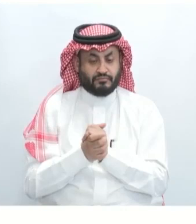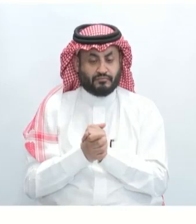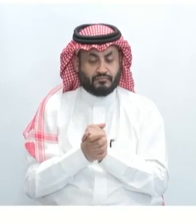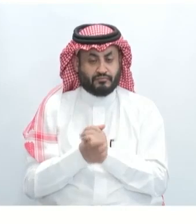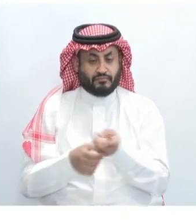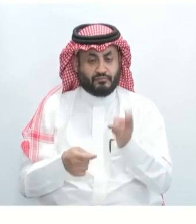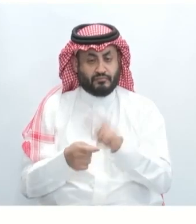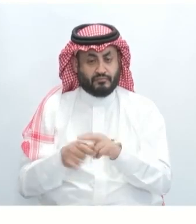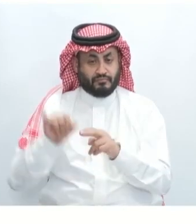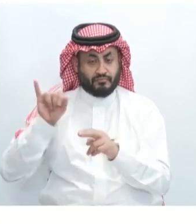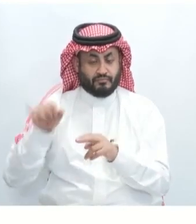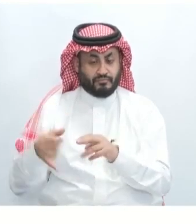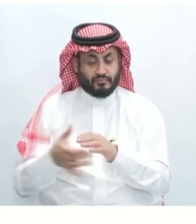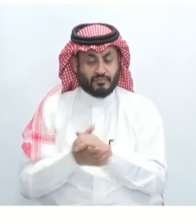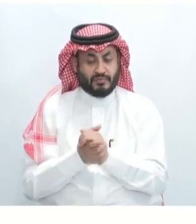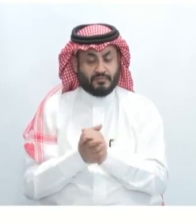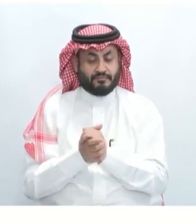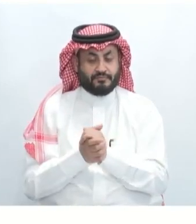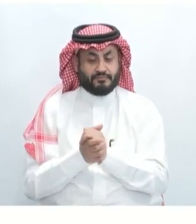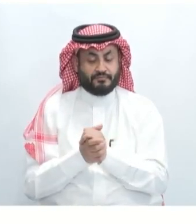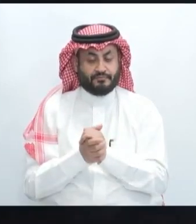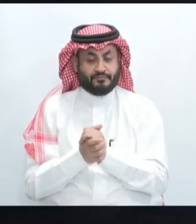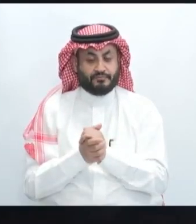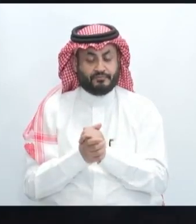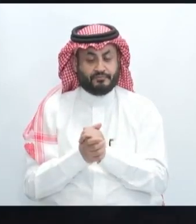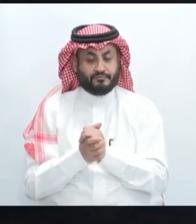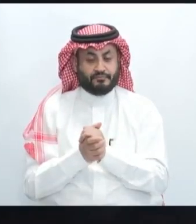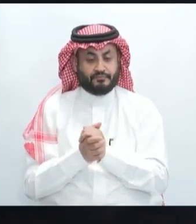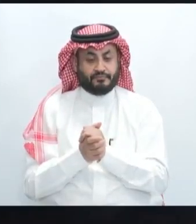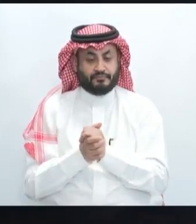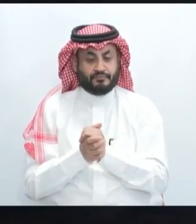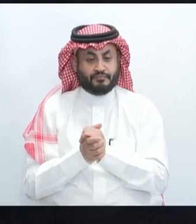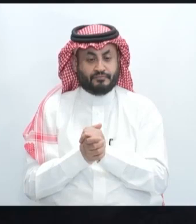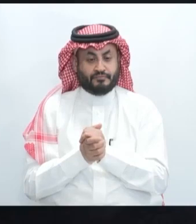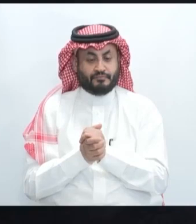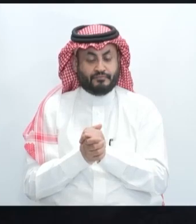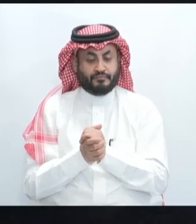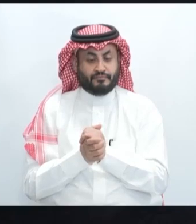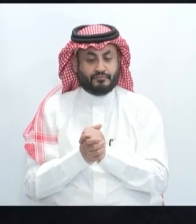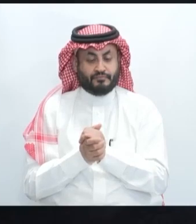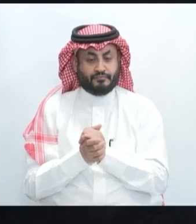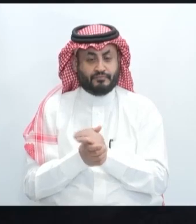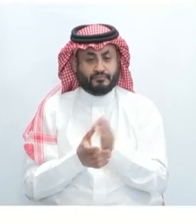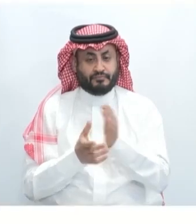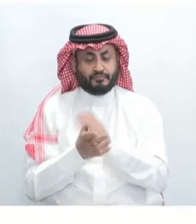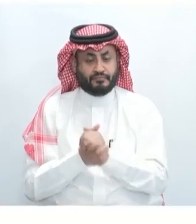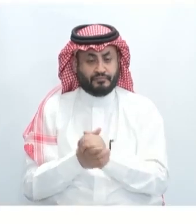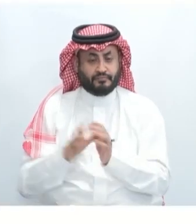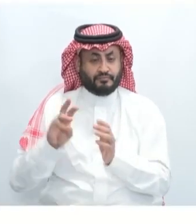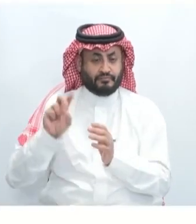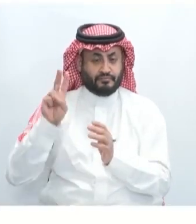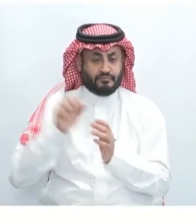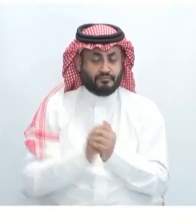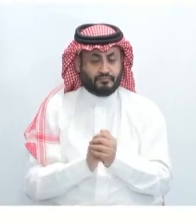Again J. So this is what? J. Perfect. Okay. Now on page 62. We